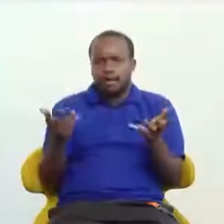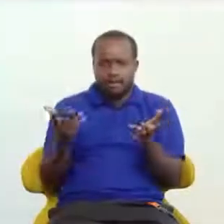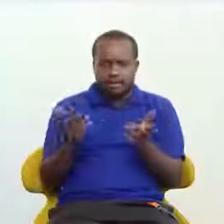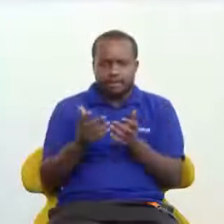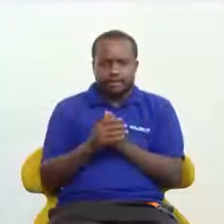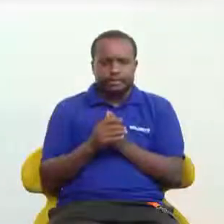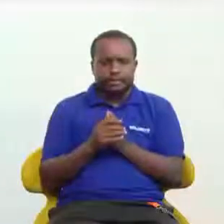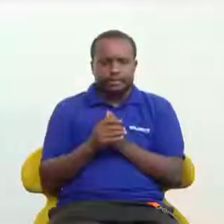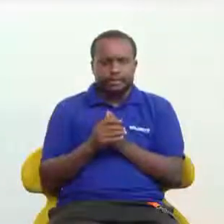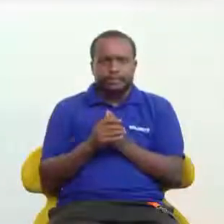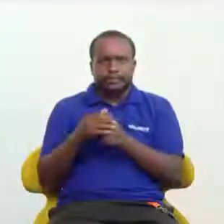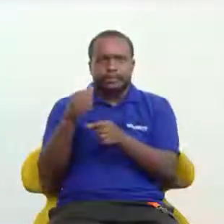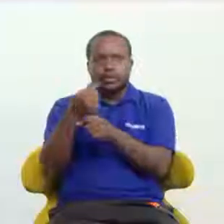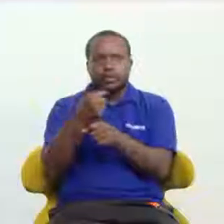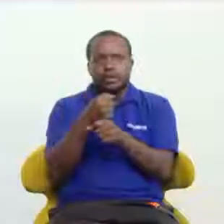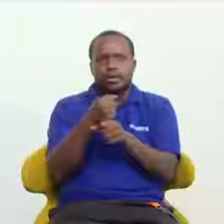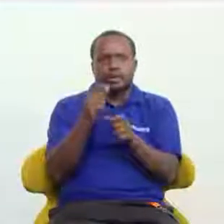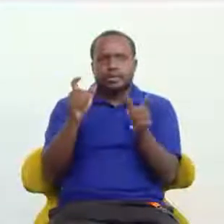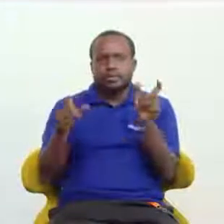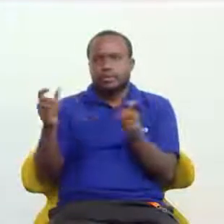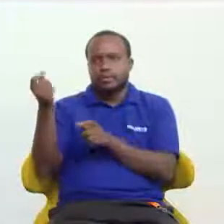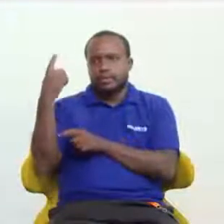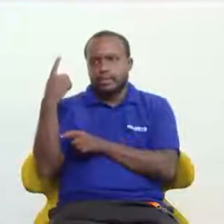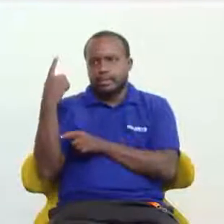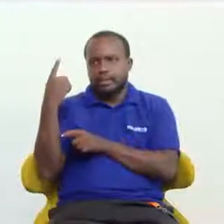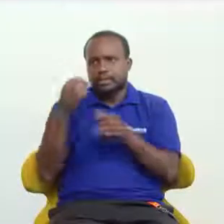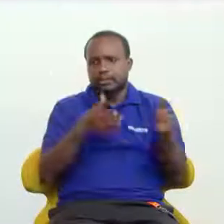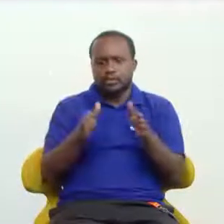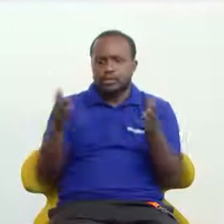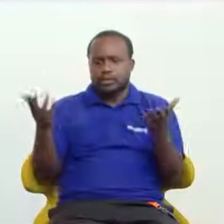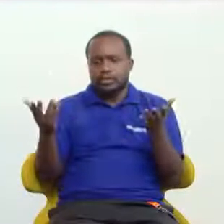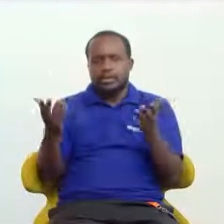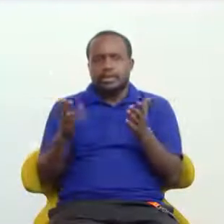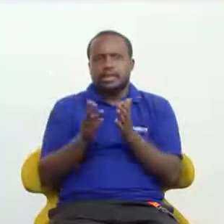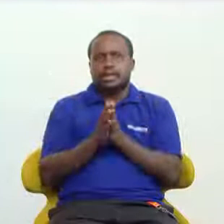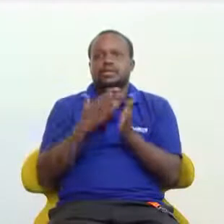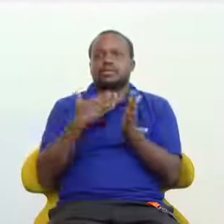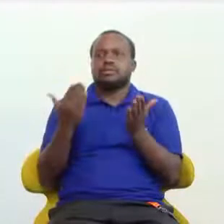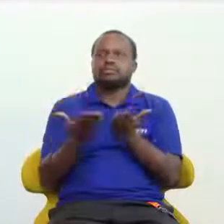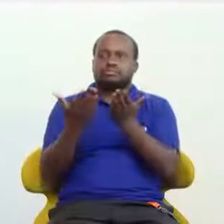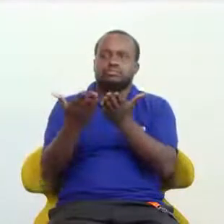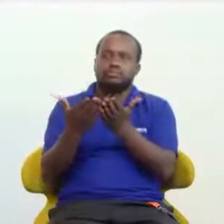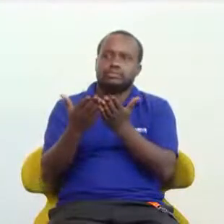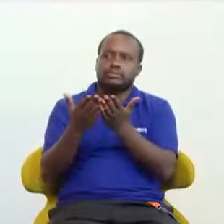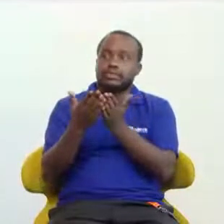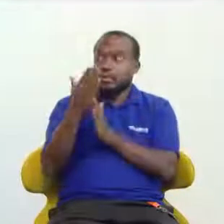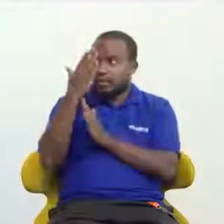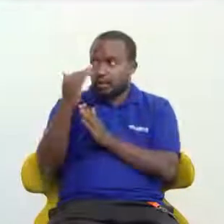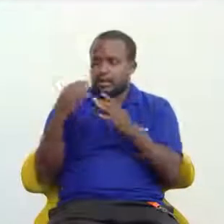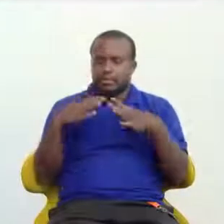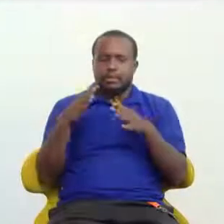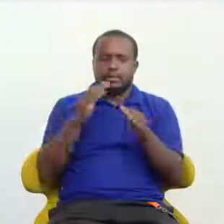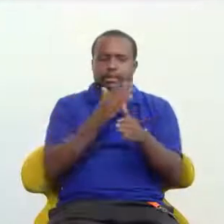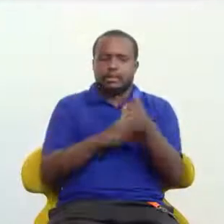are. You work with the people to understand where the opportunities and what the solutions are, because the people with disabilities